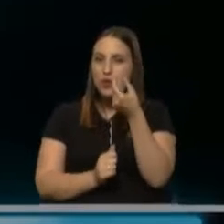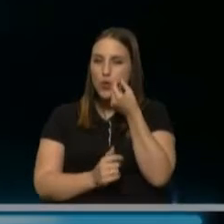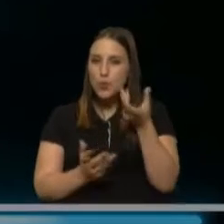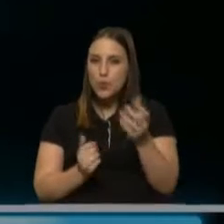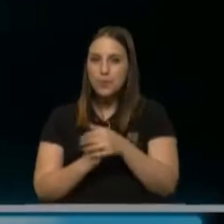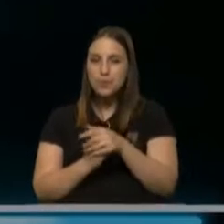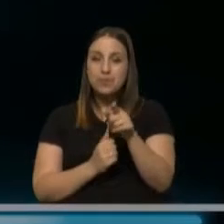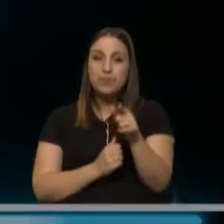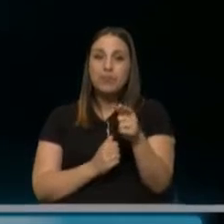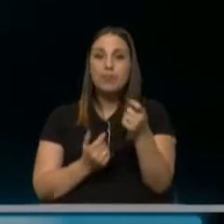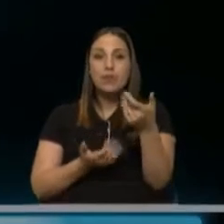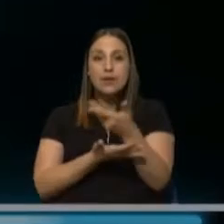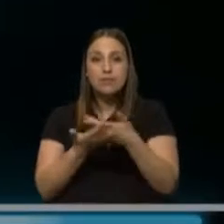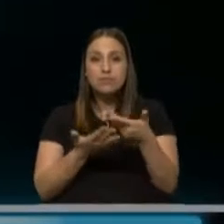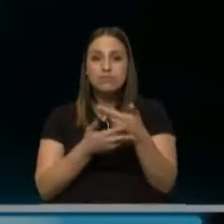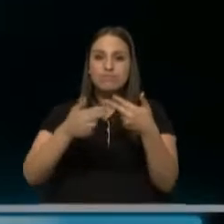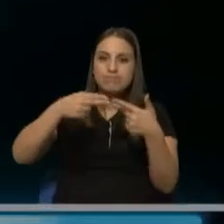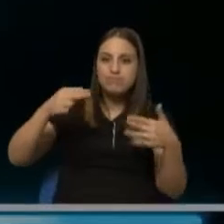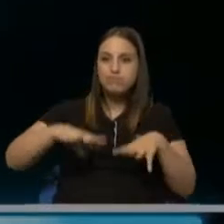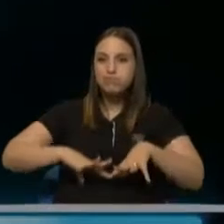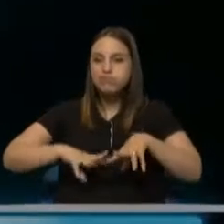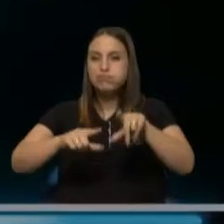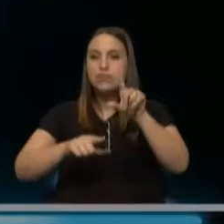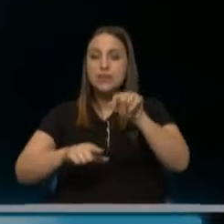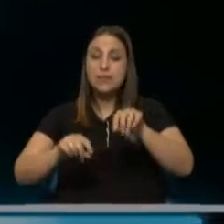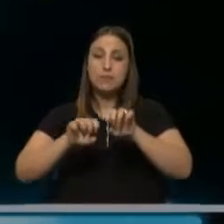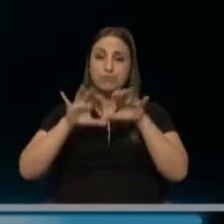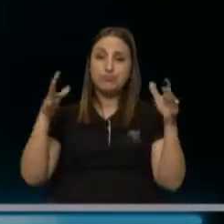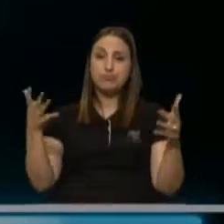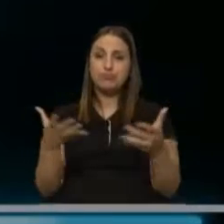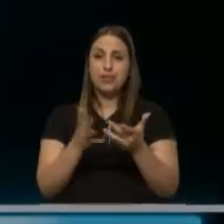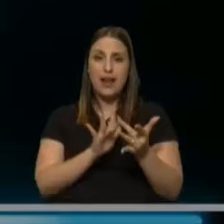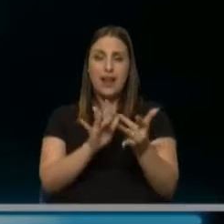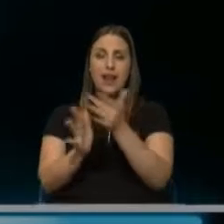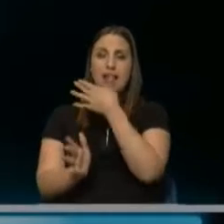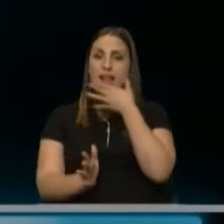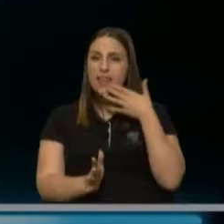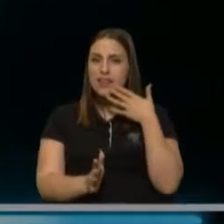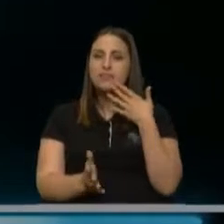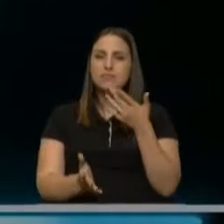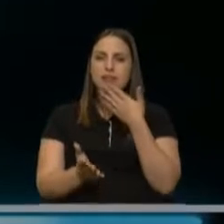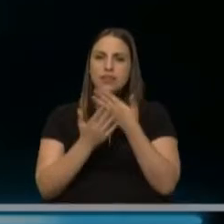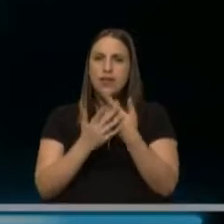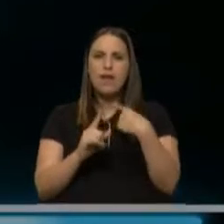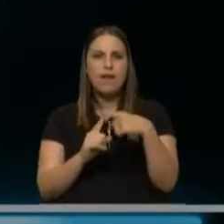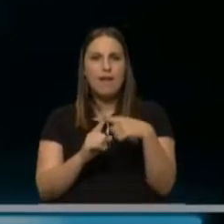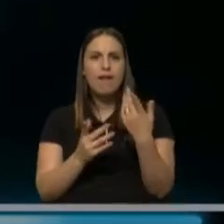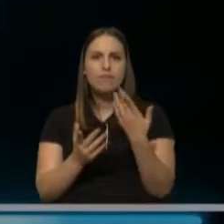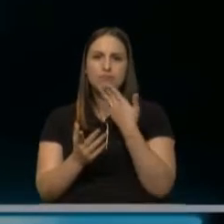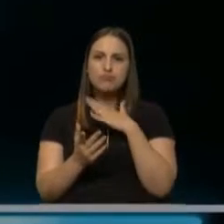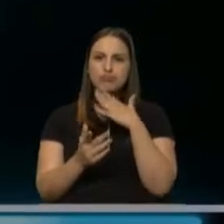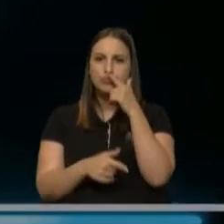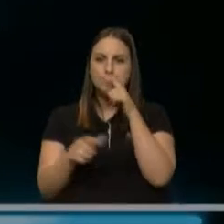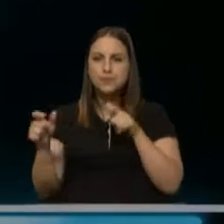With the economic development and the globalization, there's brought amazing benefits for our human beings, for